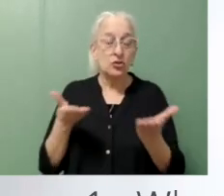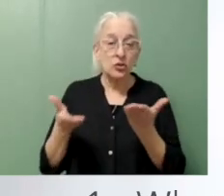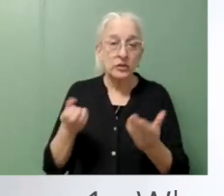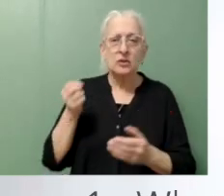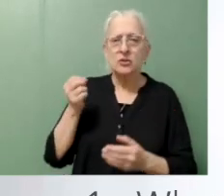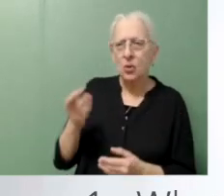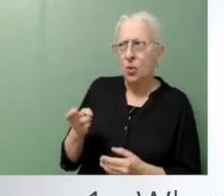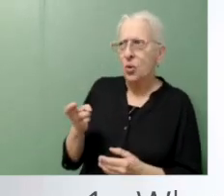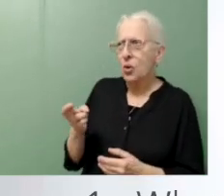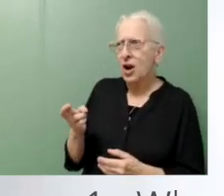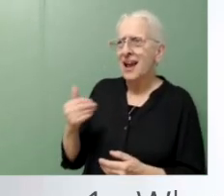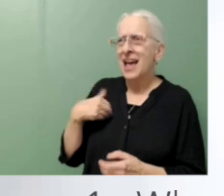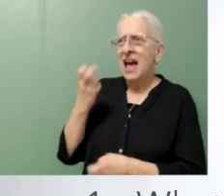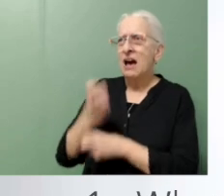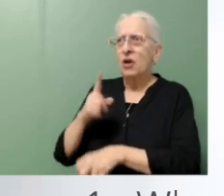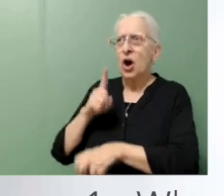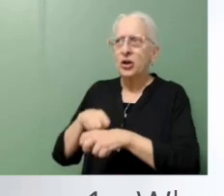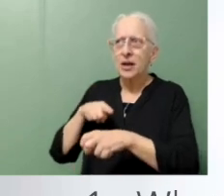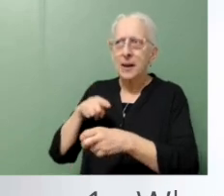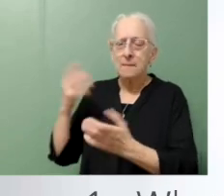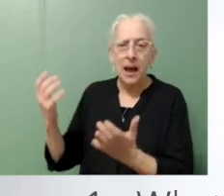hard access, have hard time accessing,